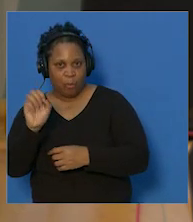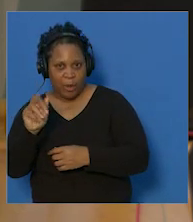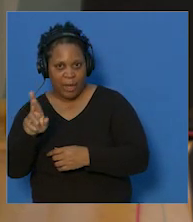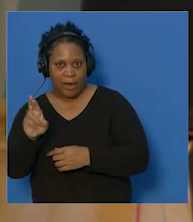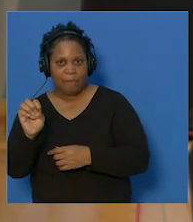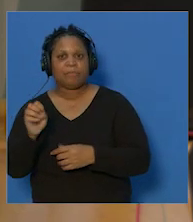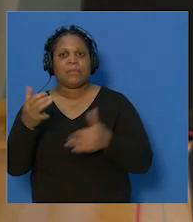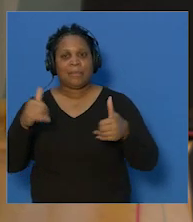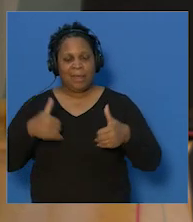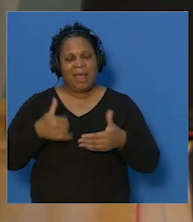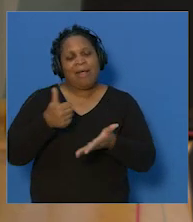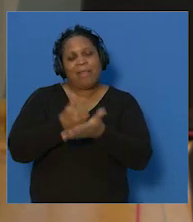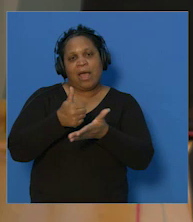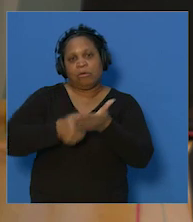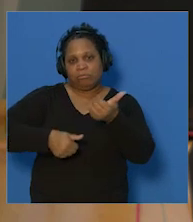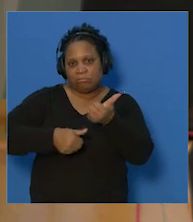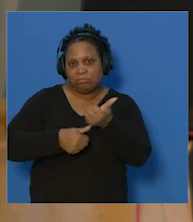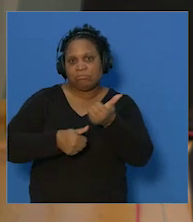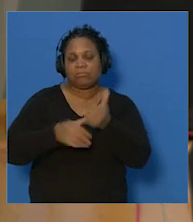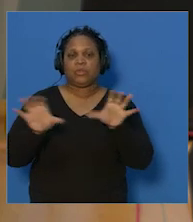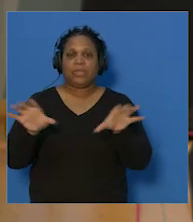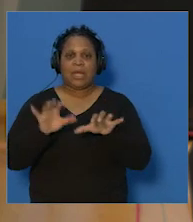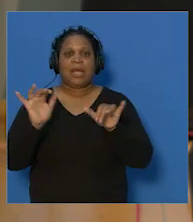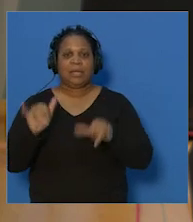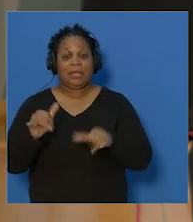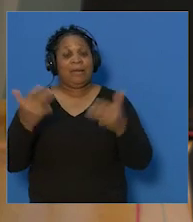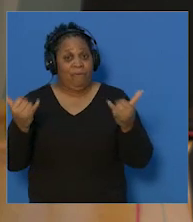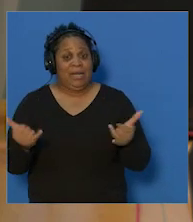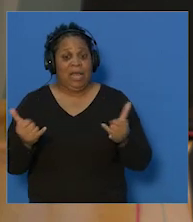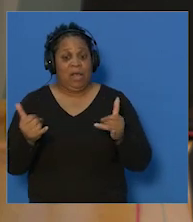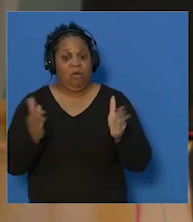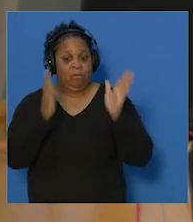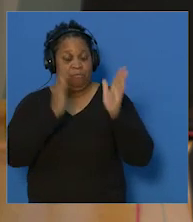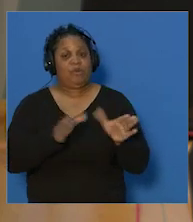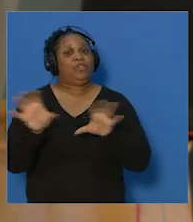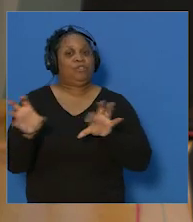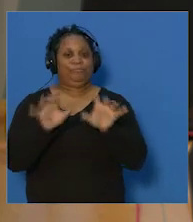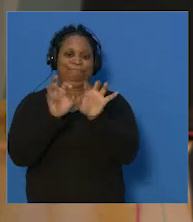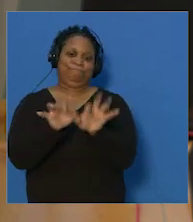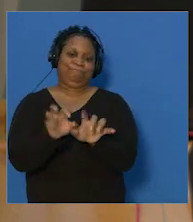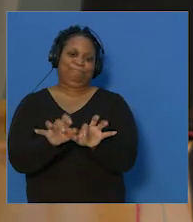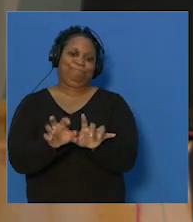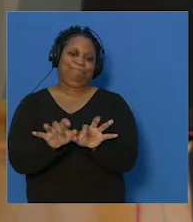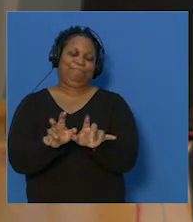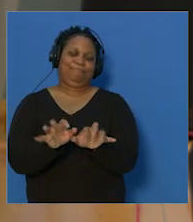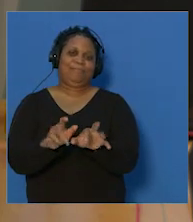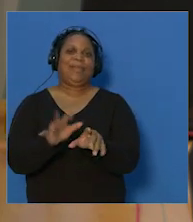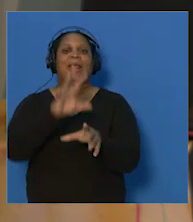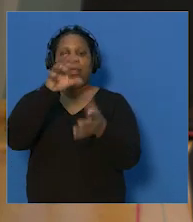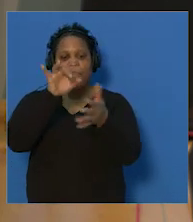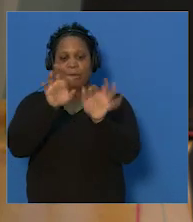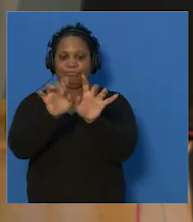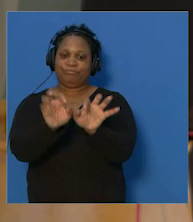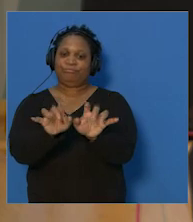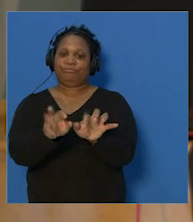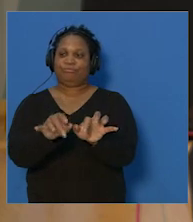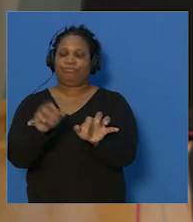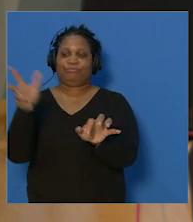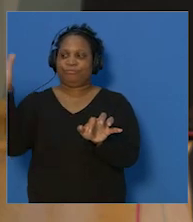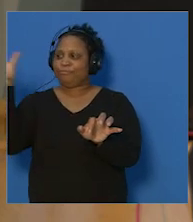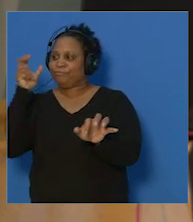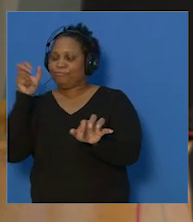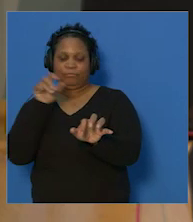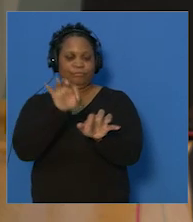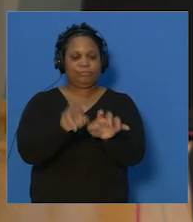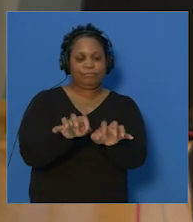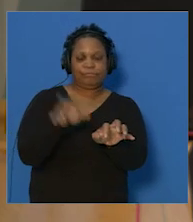that. At this point, it is done manually, and upon receipt of the information, then they're keying it in. Our hope is that